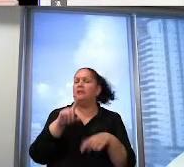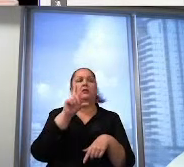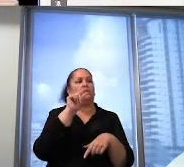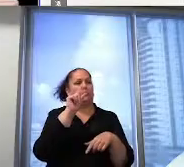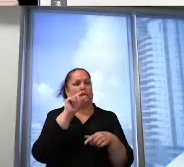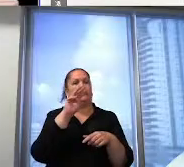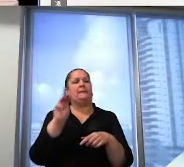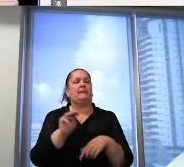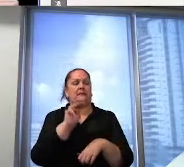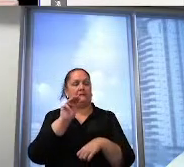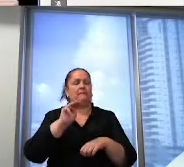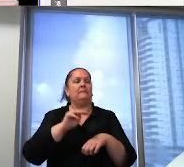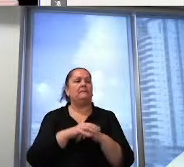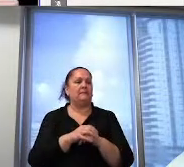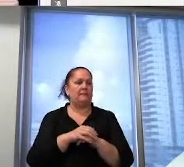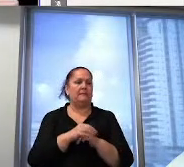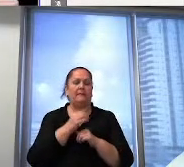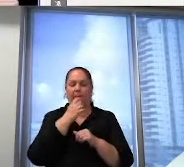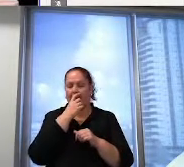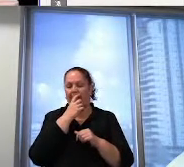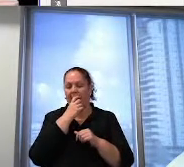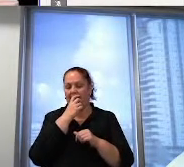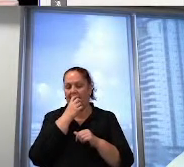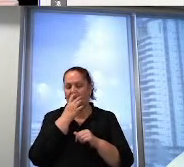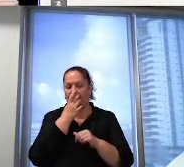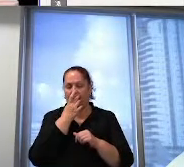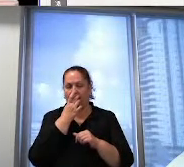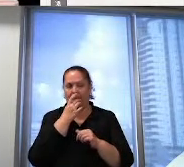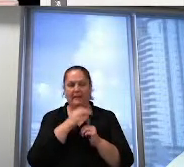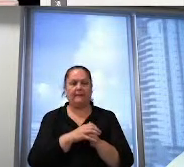didn't hear. It's $1 million. Yeah.